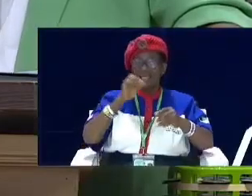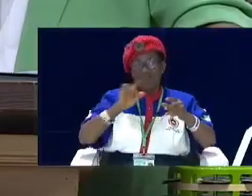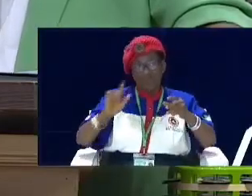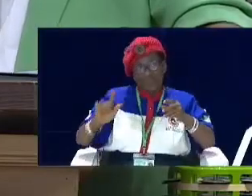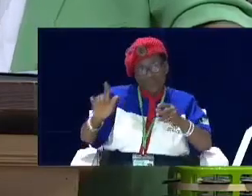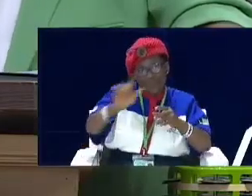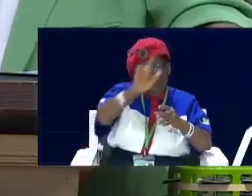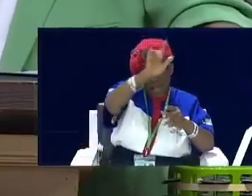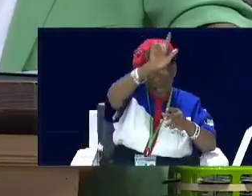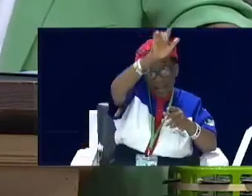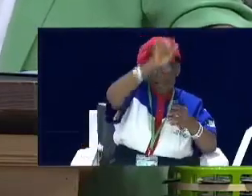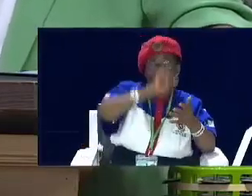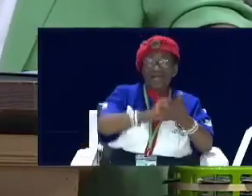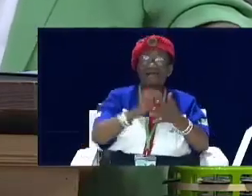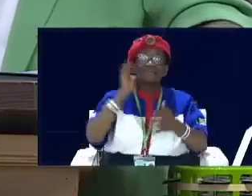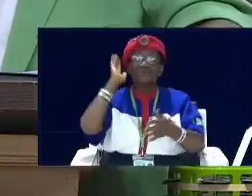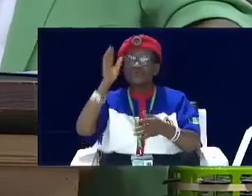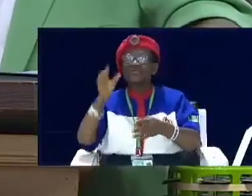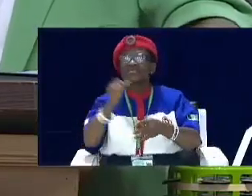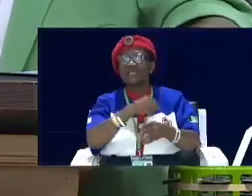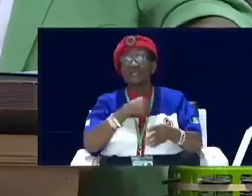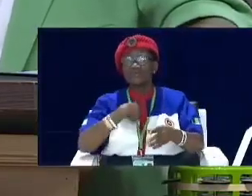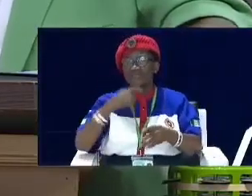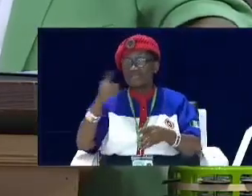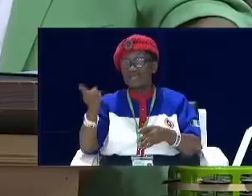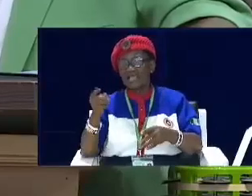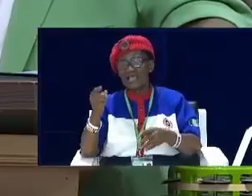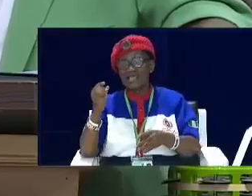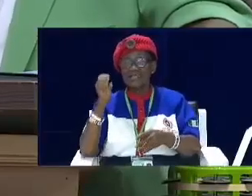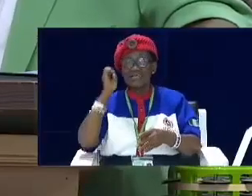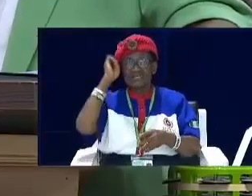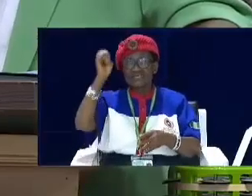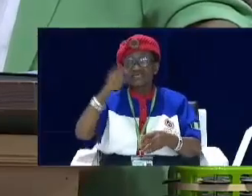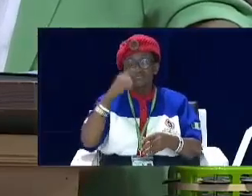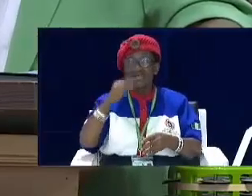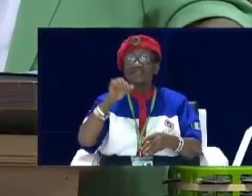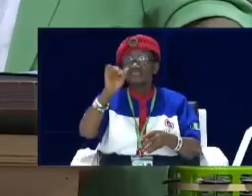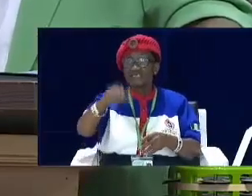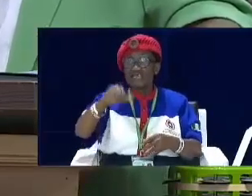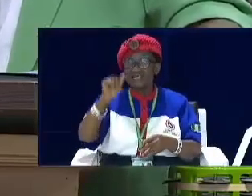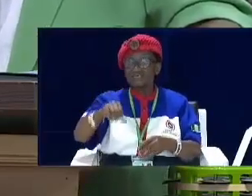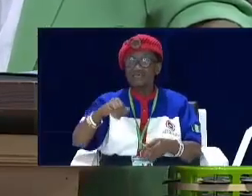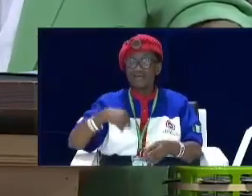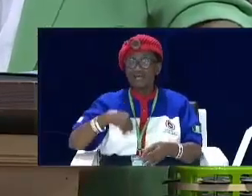He said, yes, we were classmates.